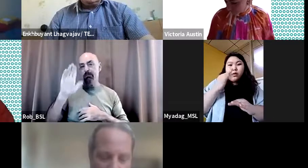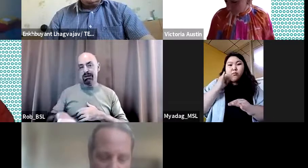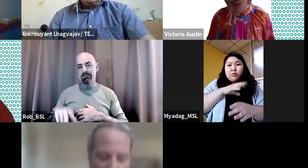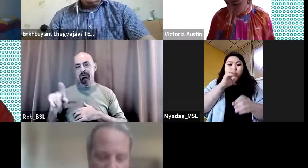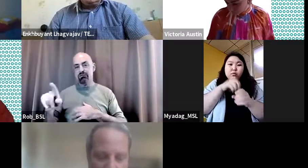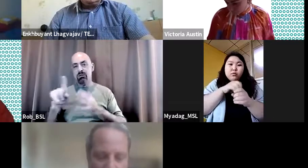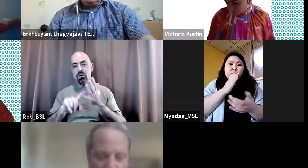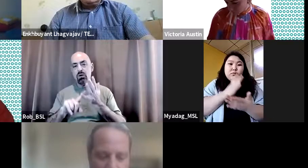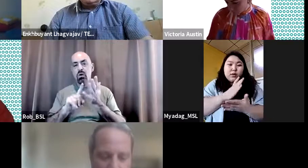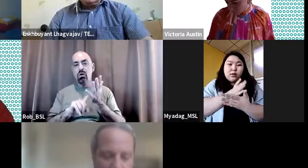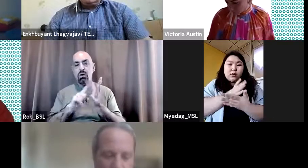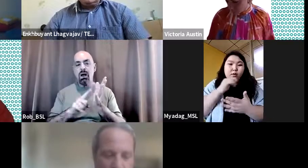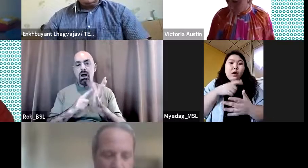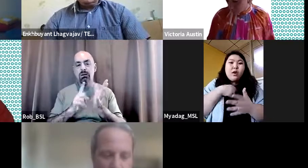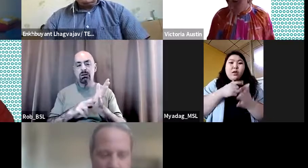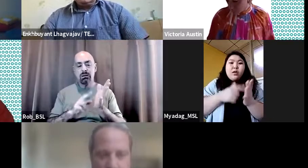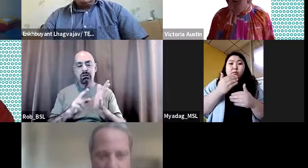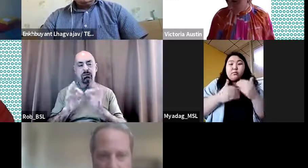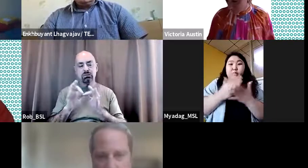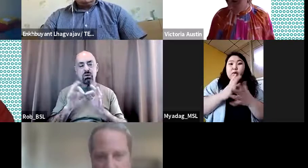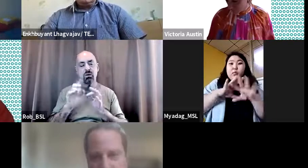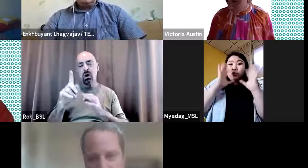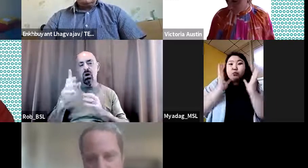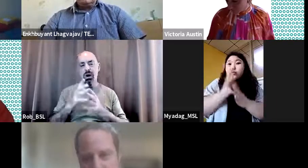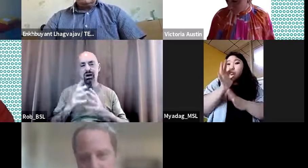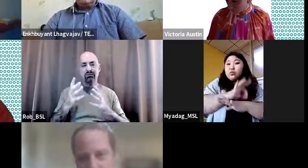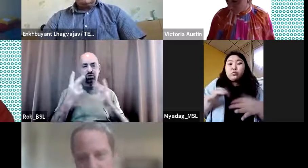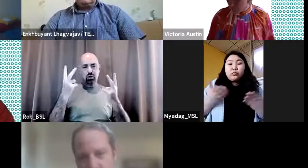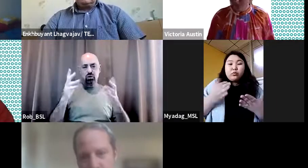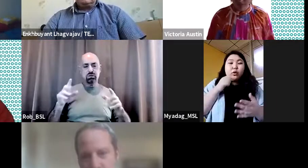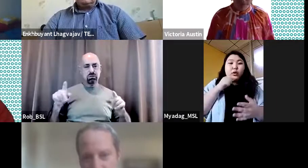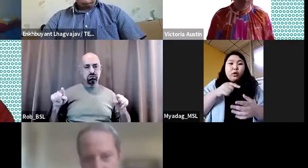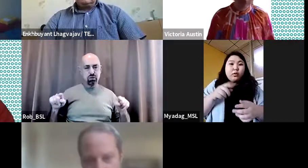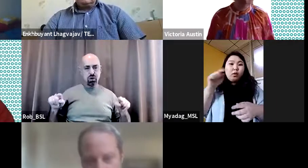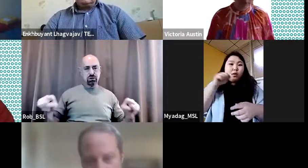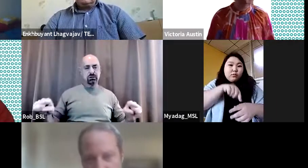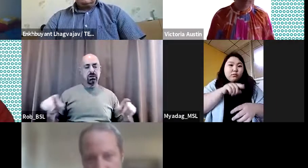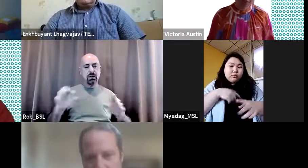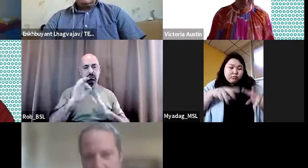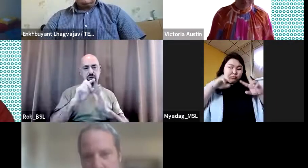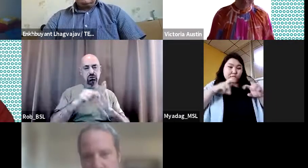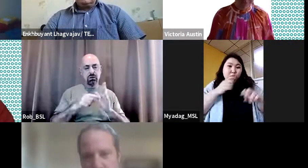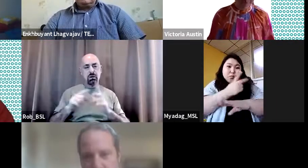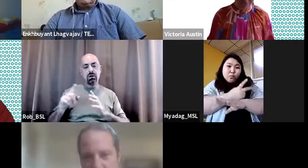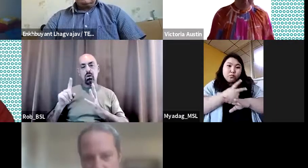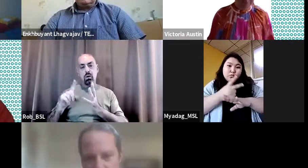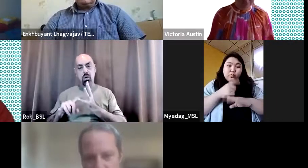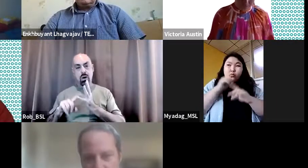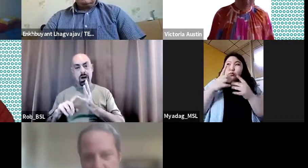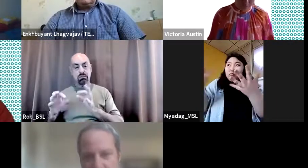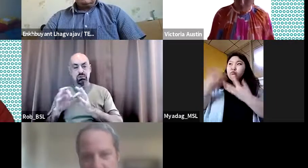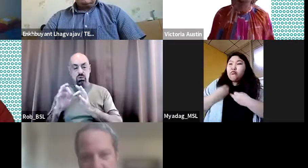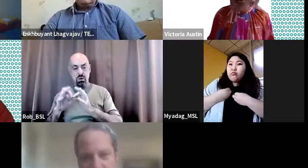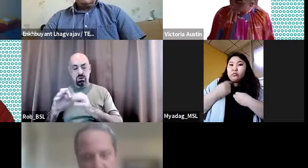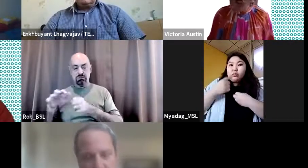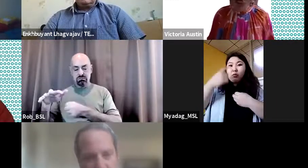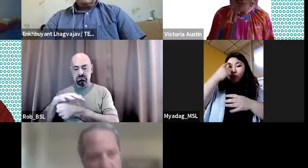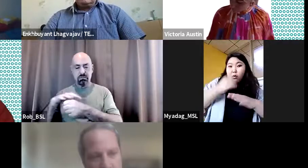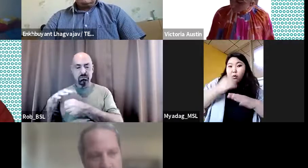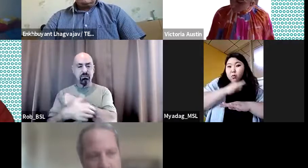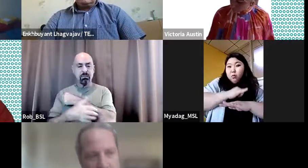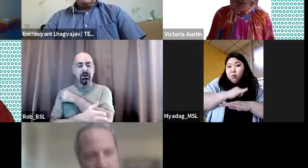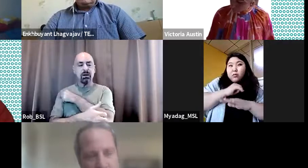know, we are running two major projects in Ulaanbaatar, in the peri-urban area of Ulaanbaatar, in gay